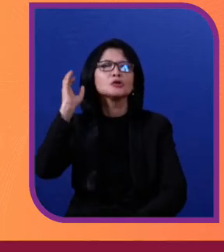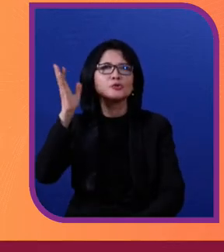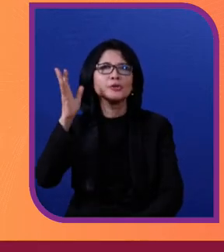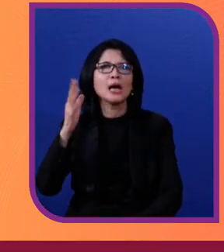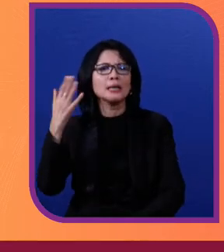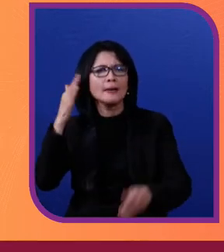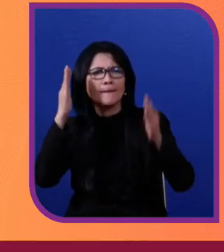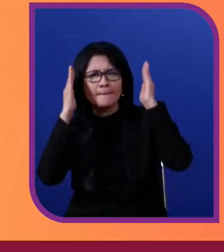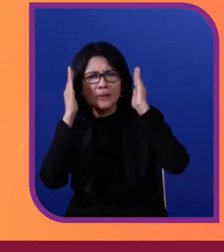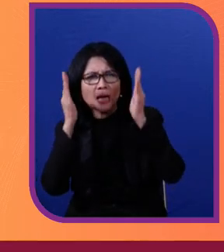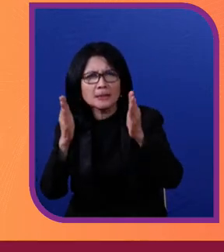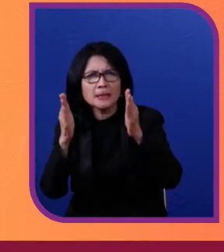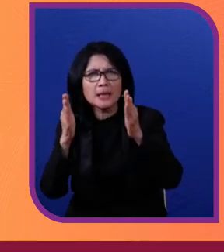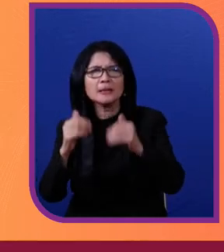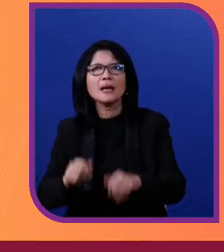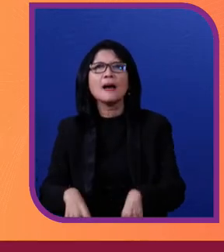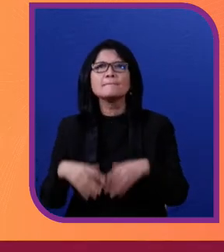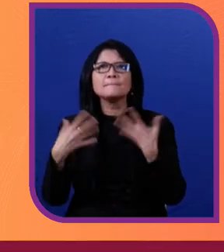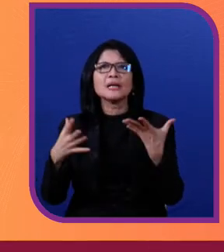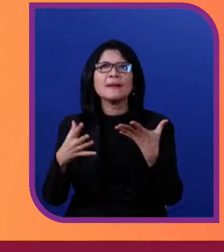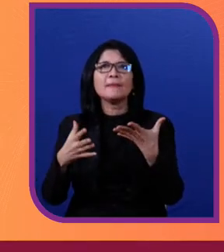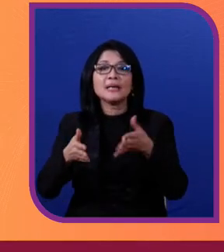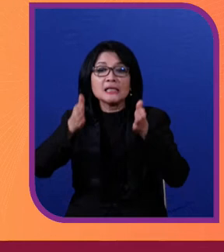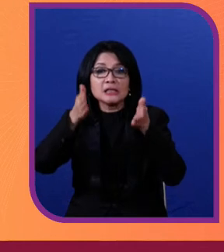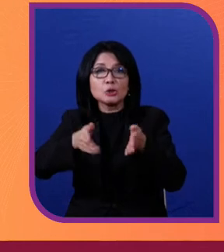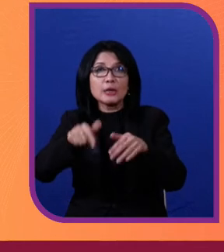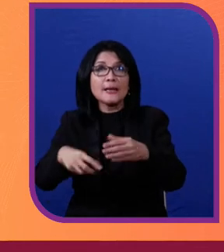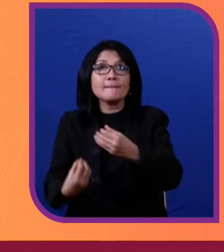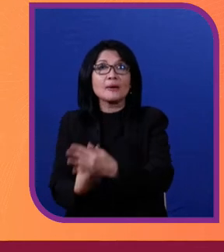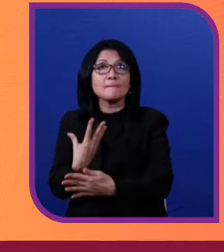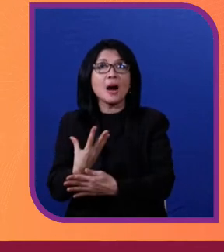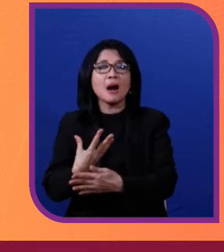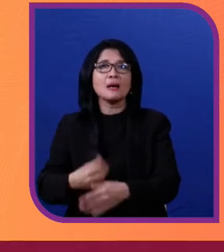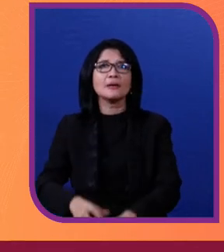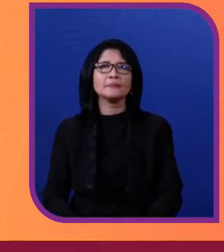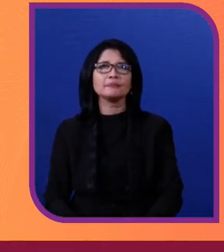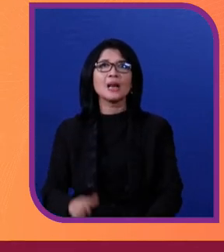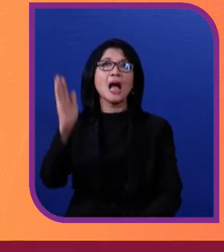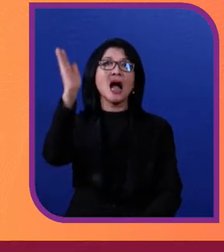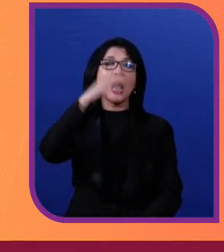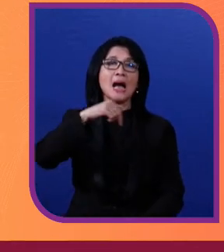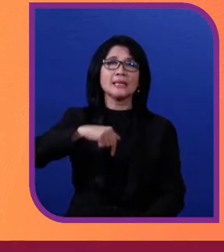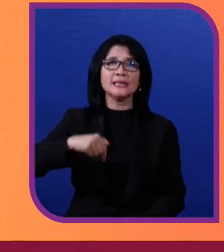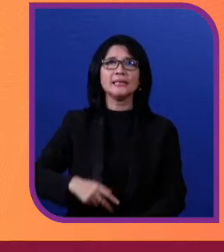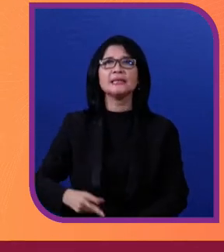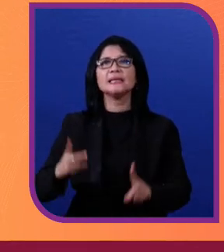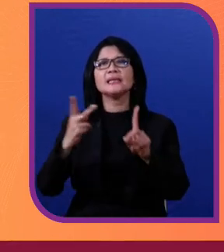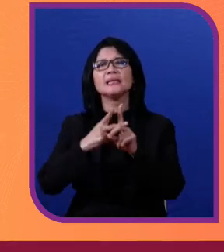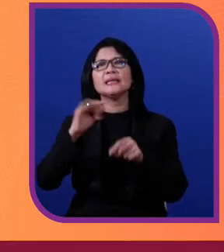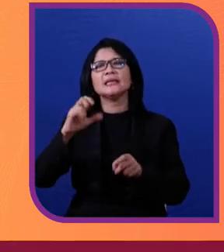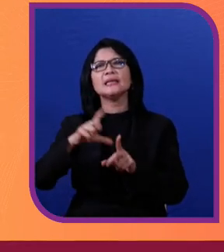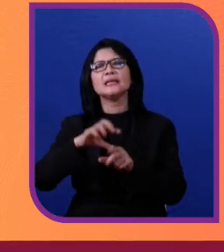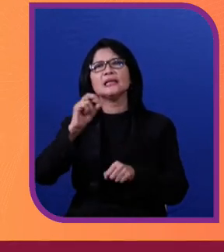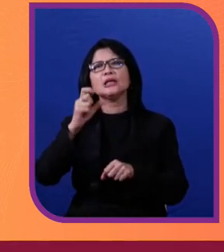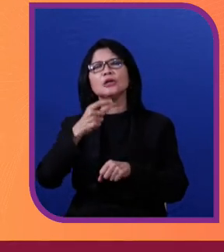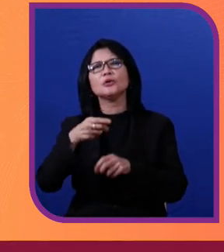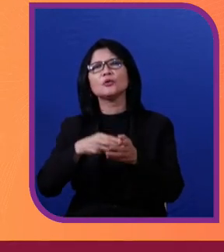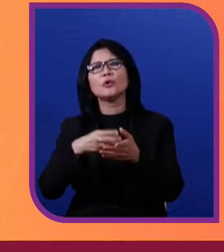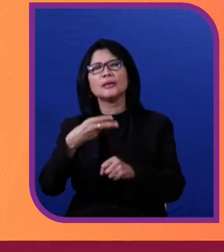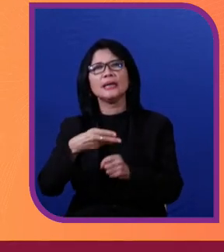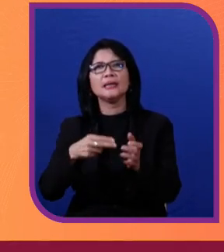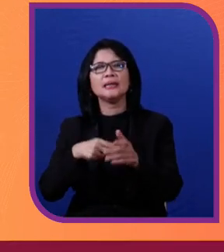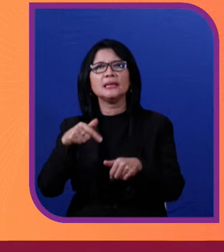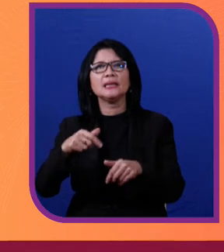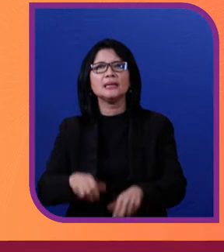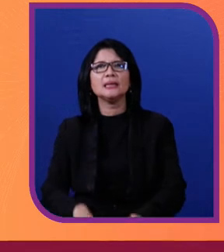Sector develops because every Nation To Die hydrogen is similar to the world of solar e-power